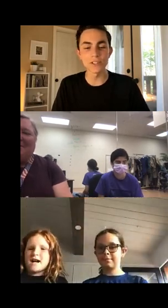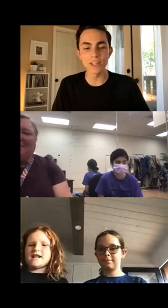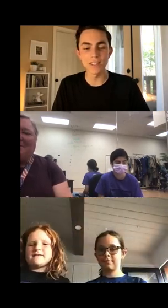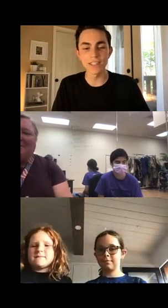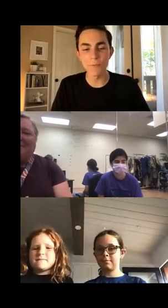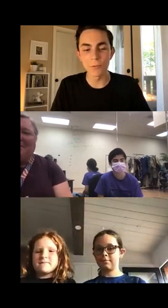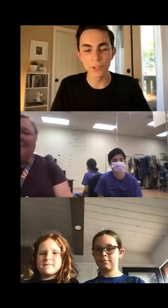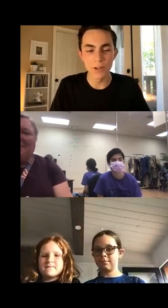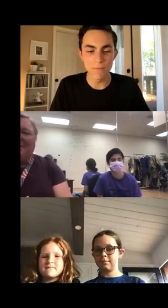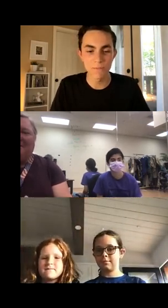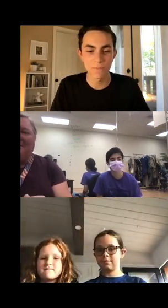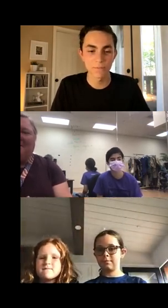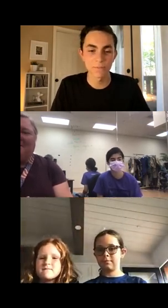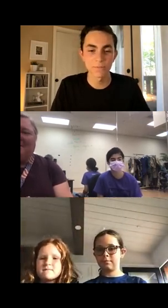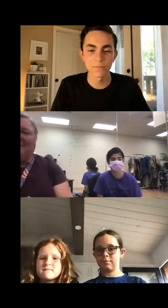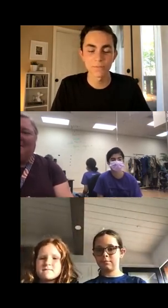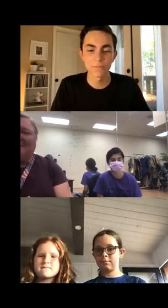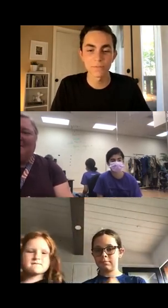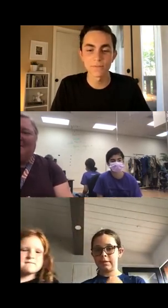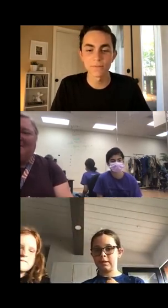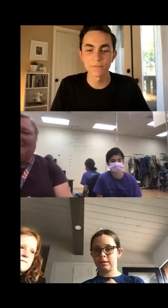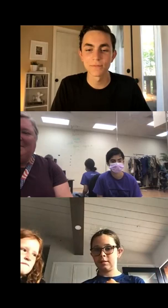Quinn, can you sign that name one more time?